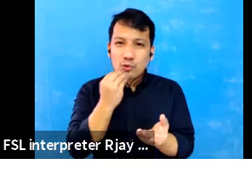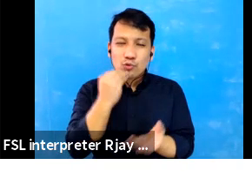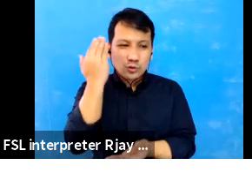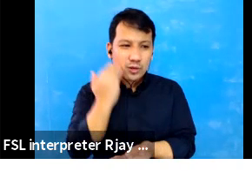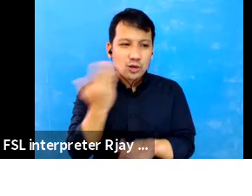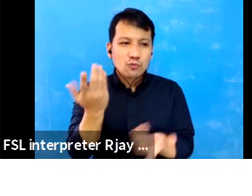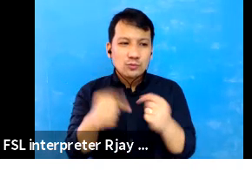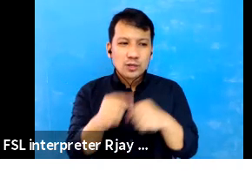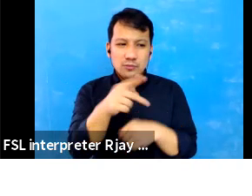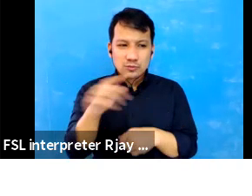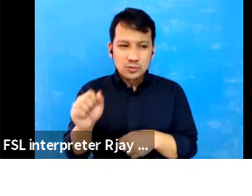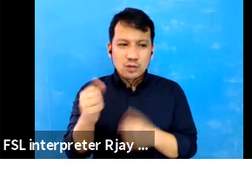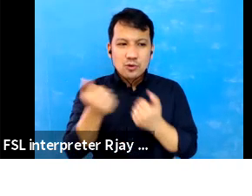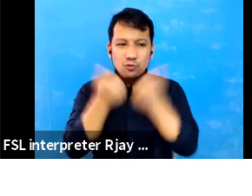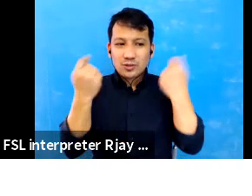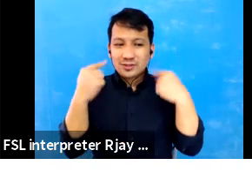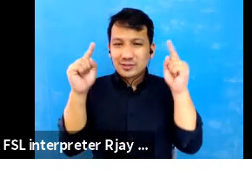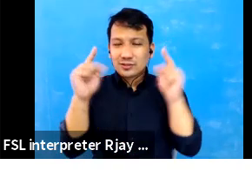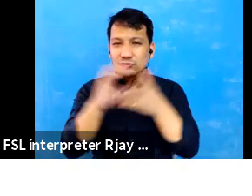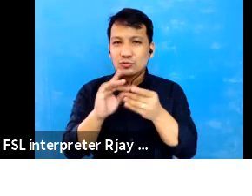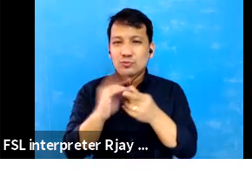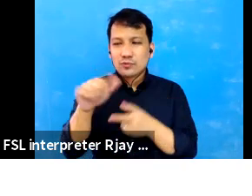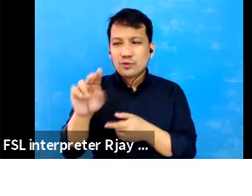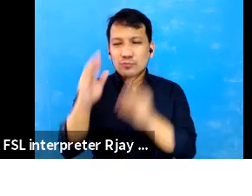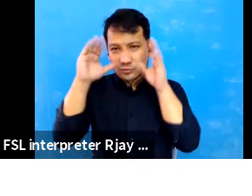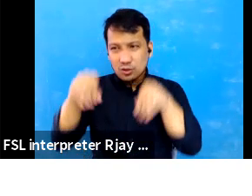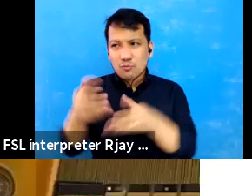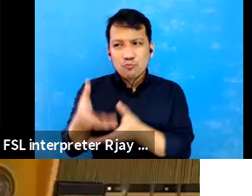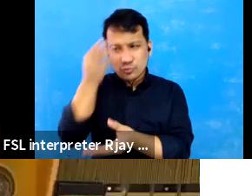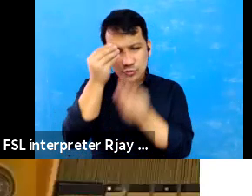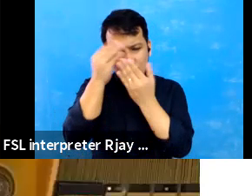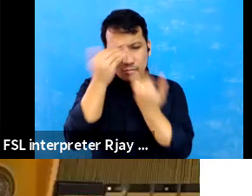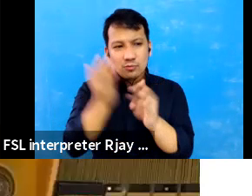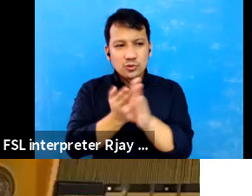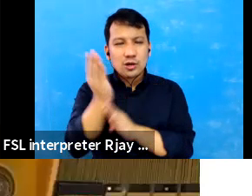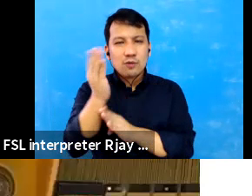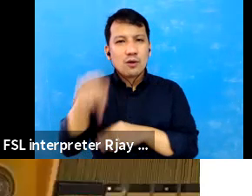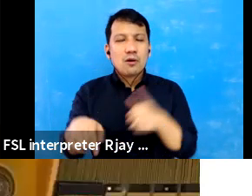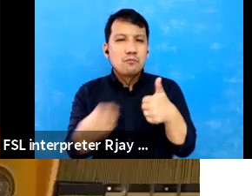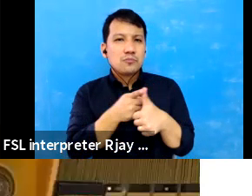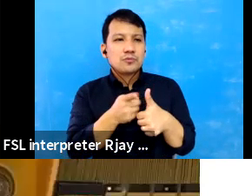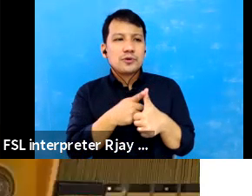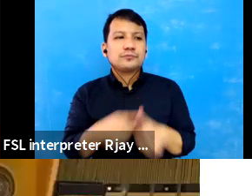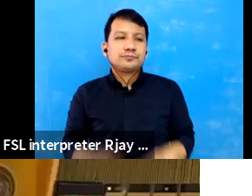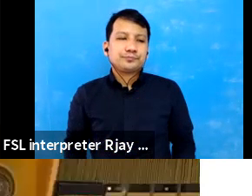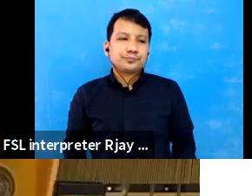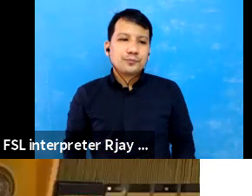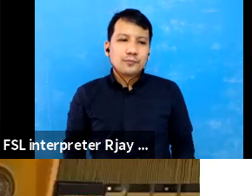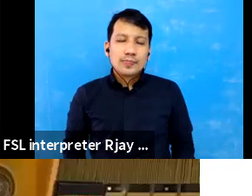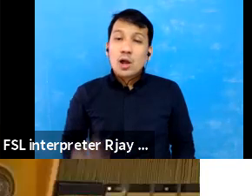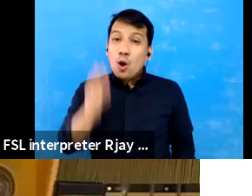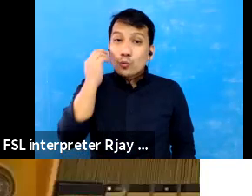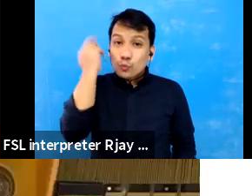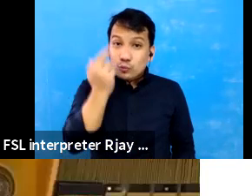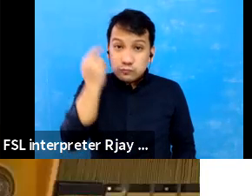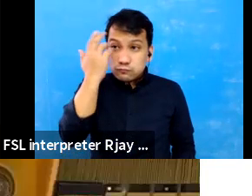government units and success stories we have, which we can learn from. So I'll go directly to the first point. So the reason why we